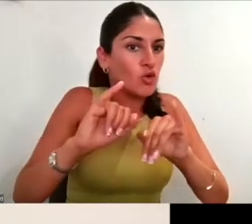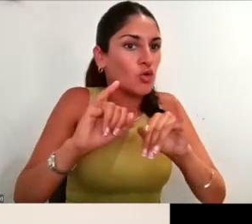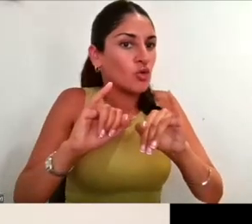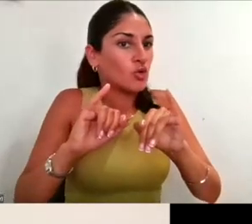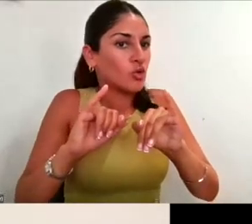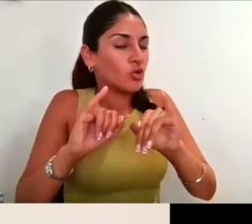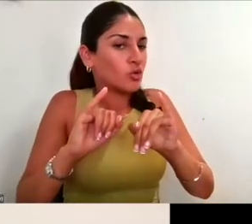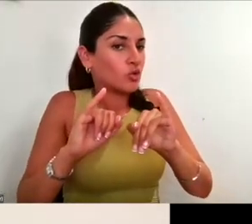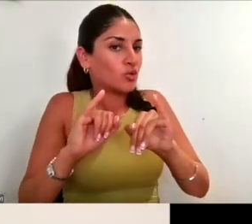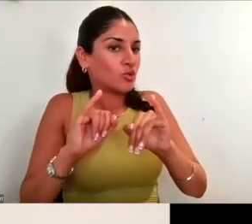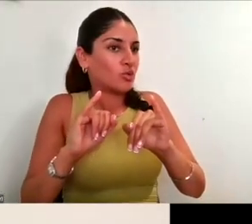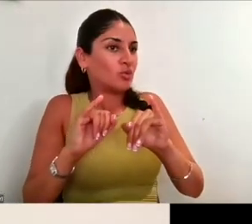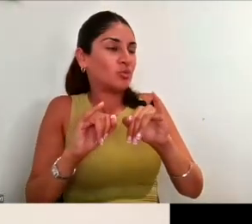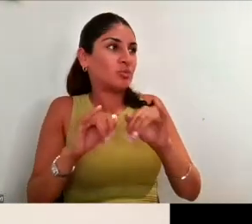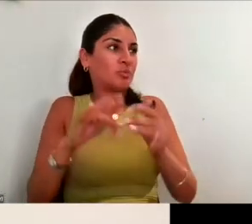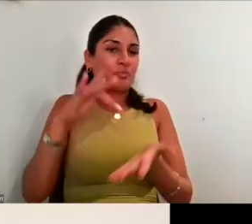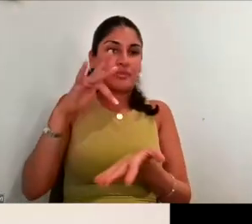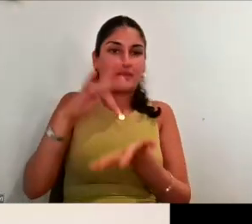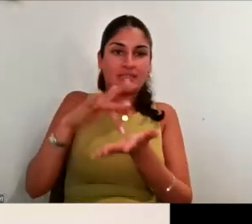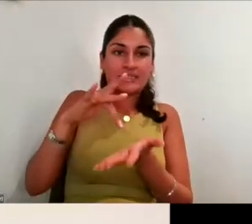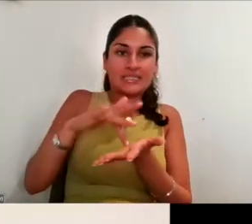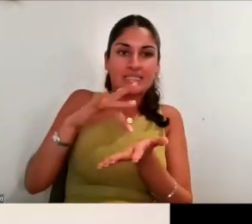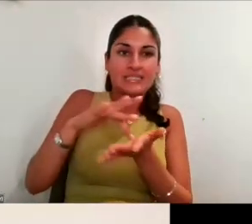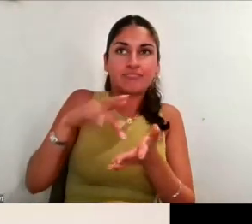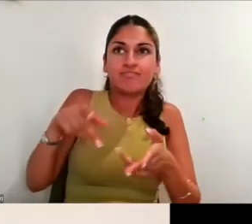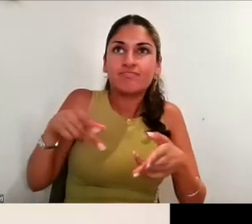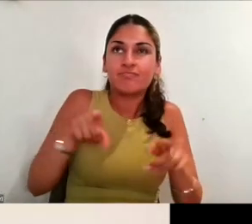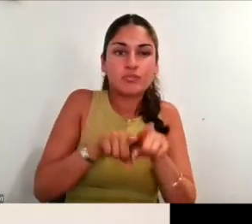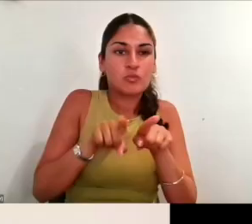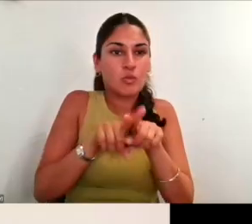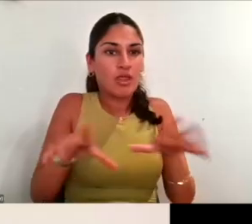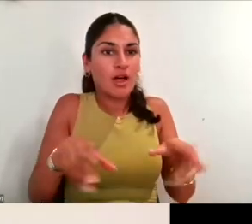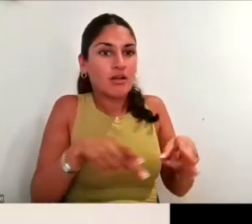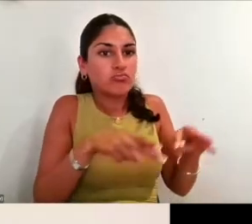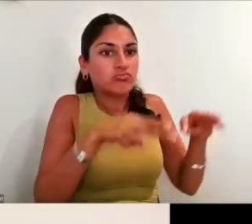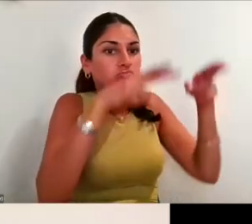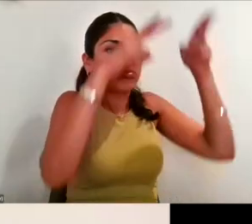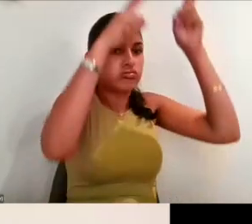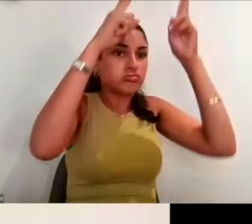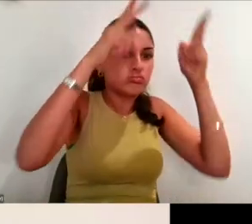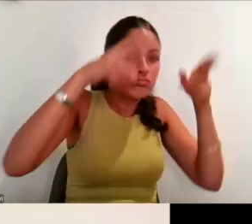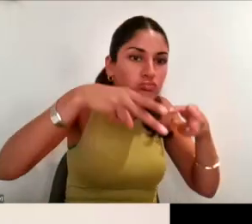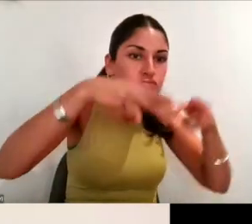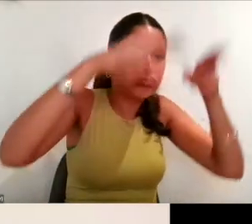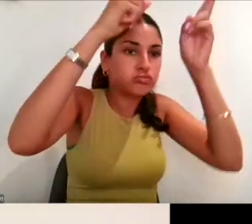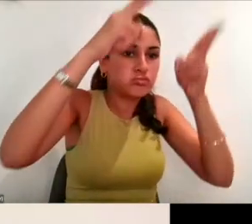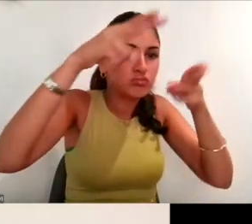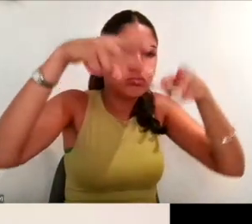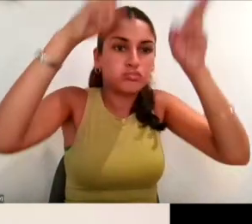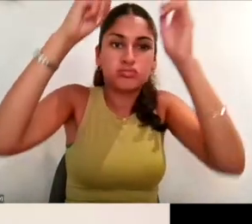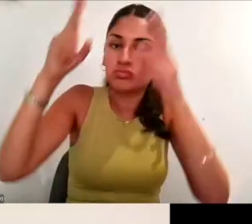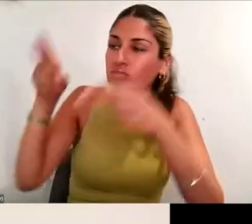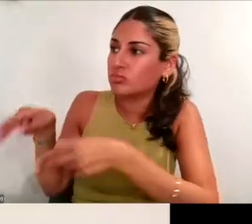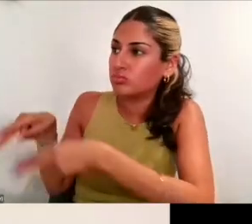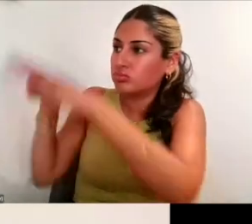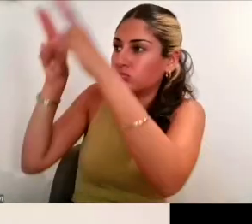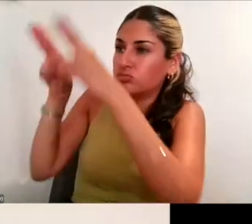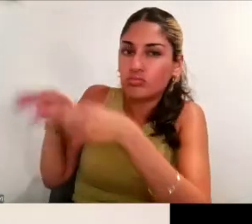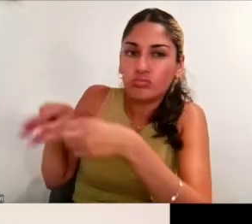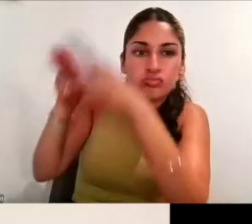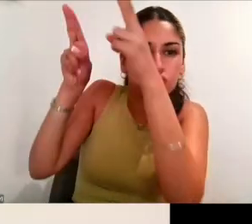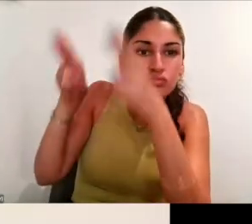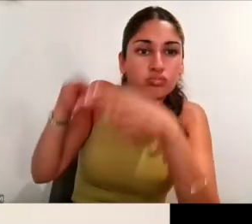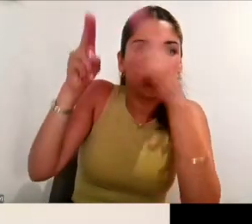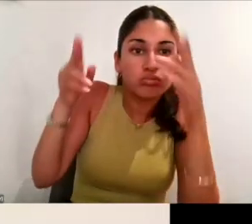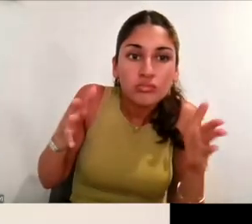The city mirrors the towering suitcases next to me. 2- and 3-story buildings tightly packed in like a game of architectural